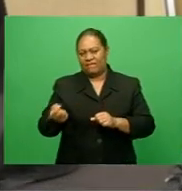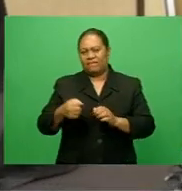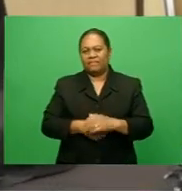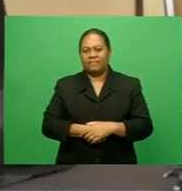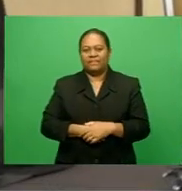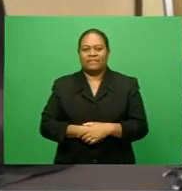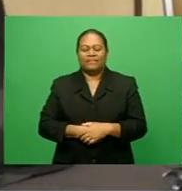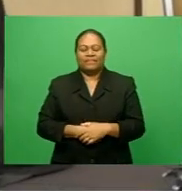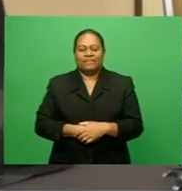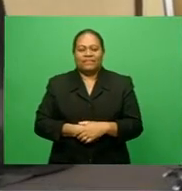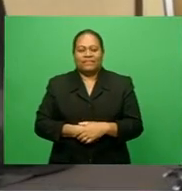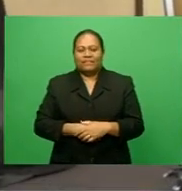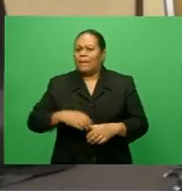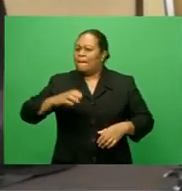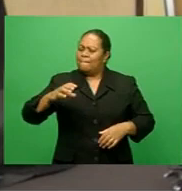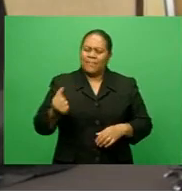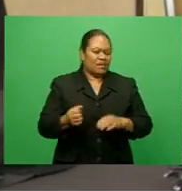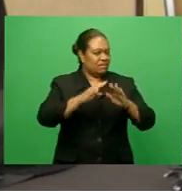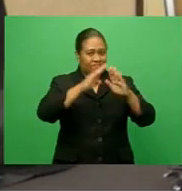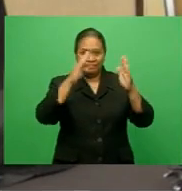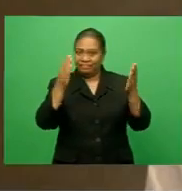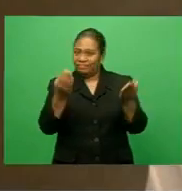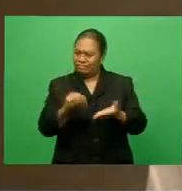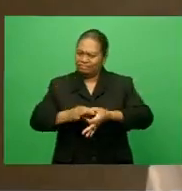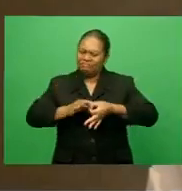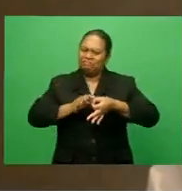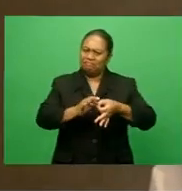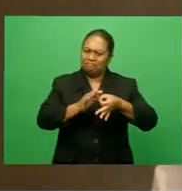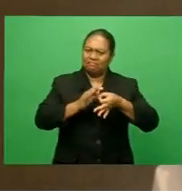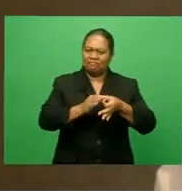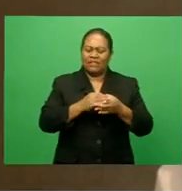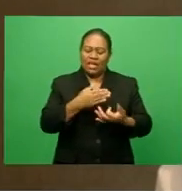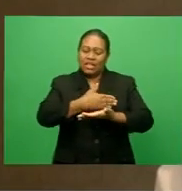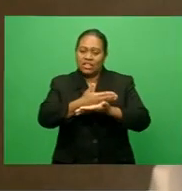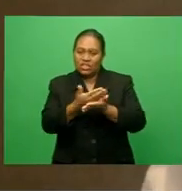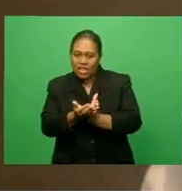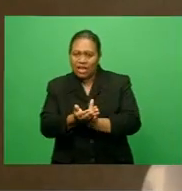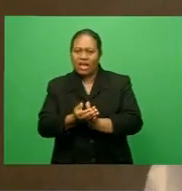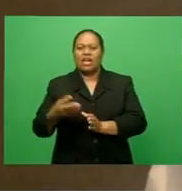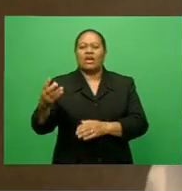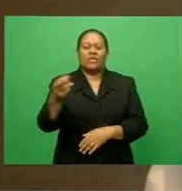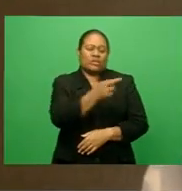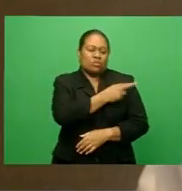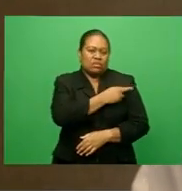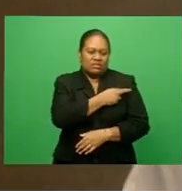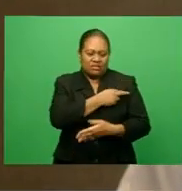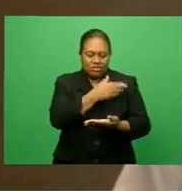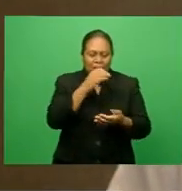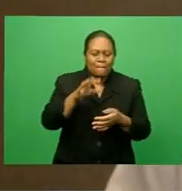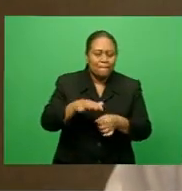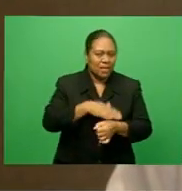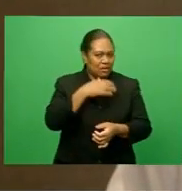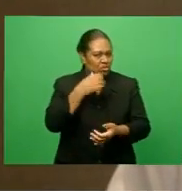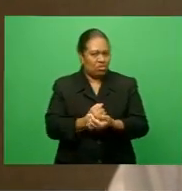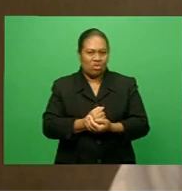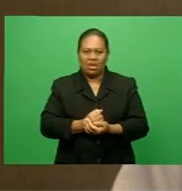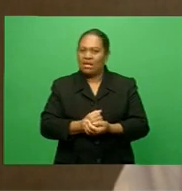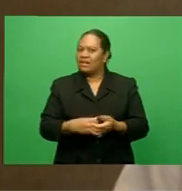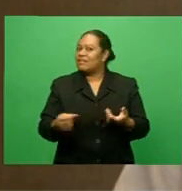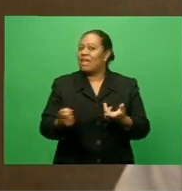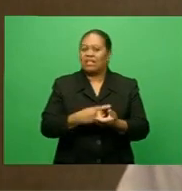There must be global solidarity and shared responsibility to ensure that no